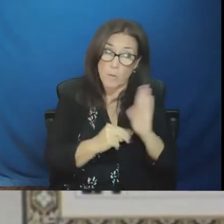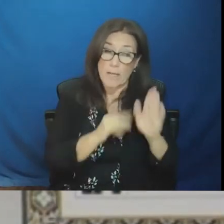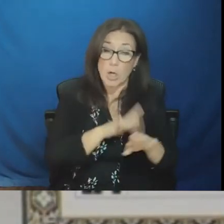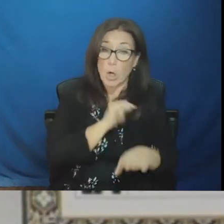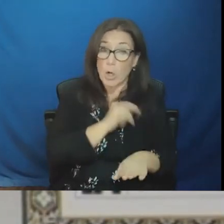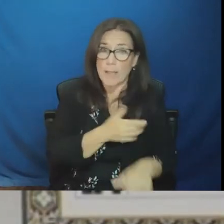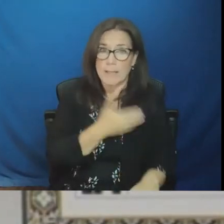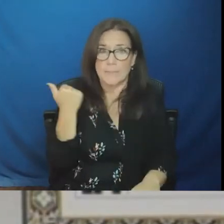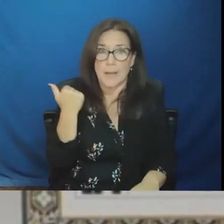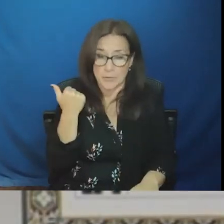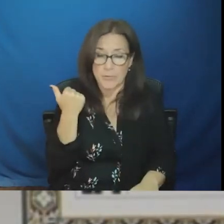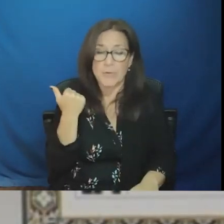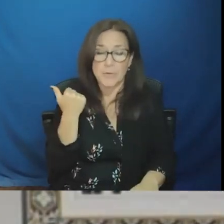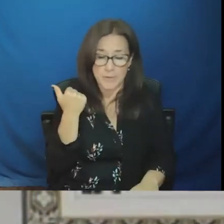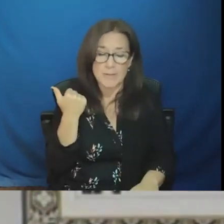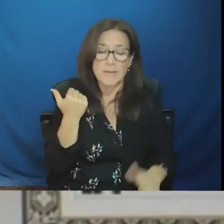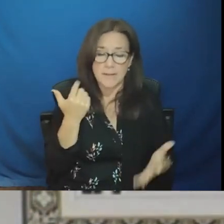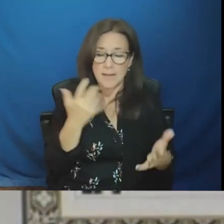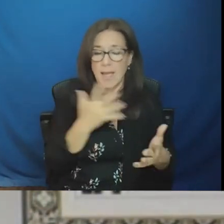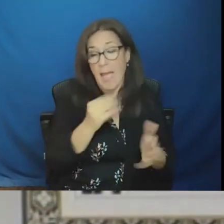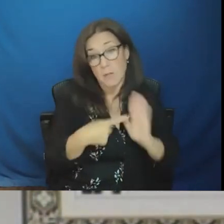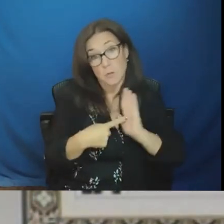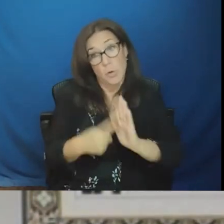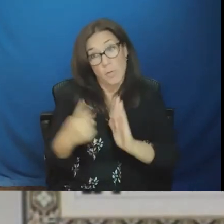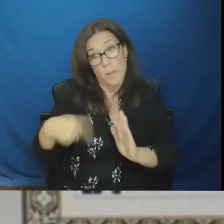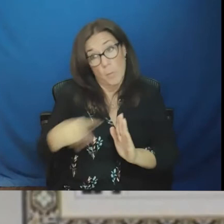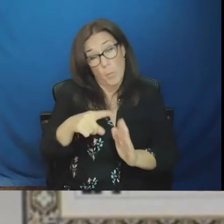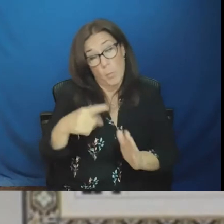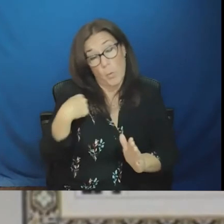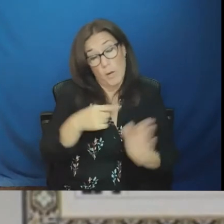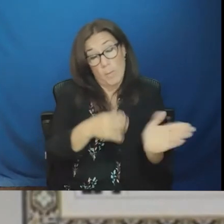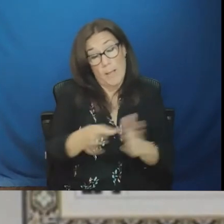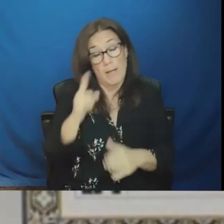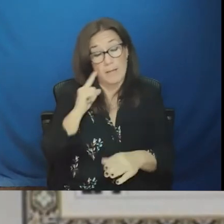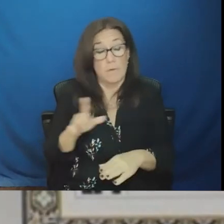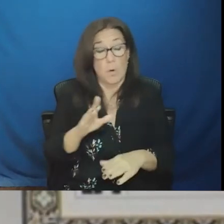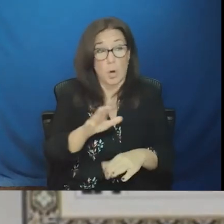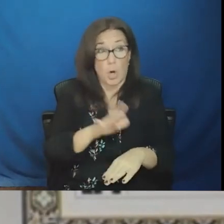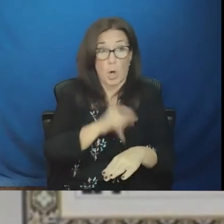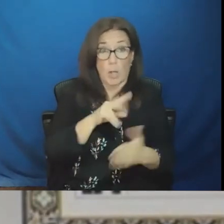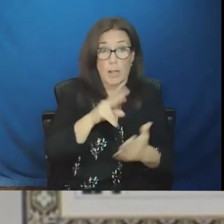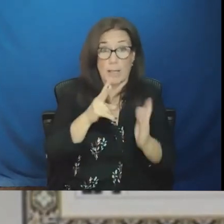early learning and how we're planning to for success of our students. Absolutely.